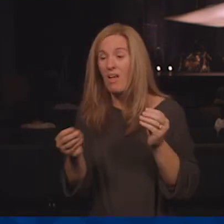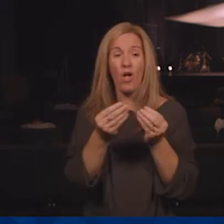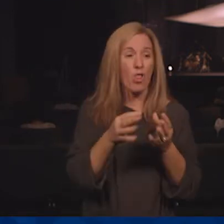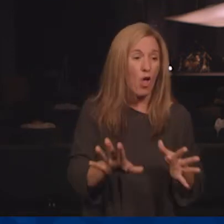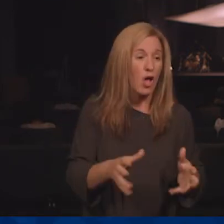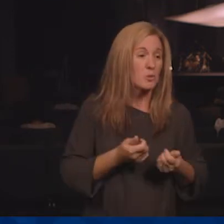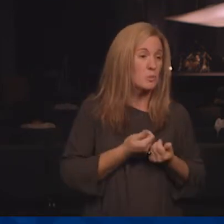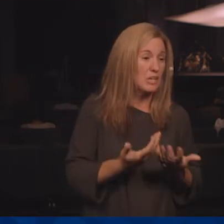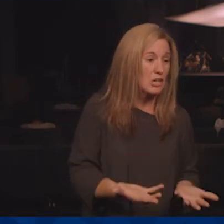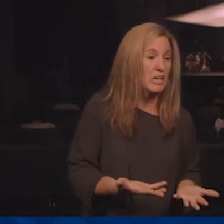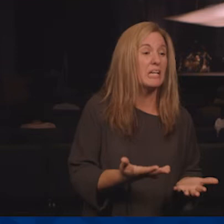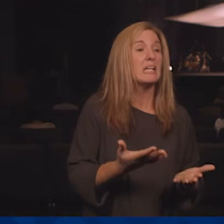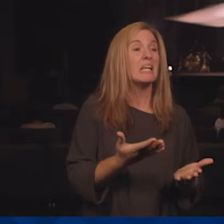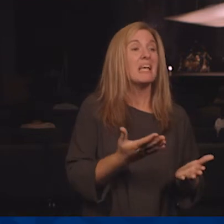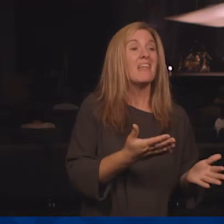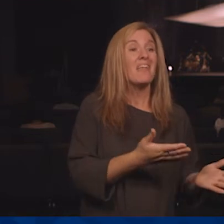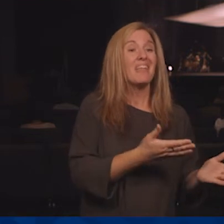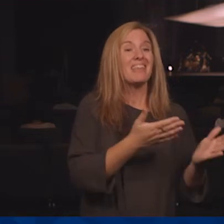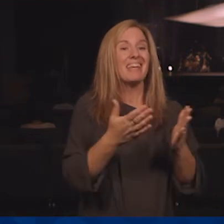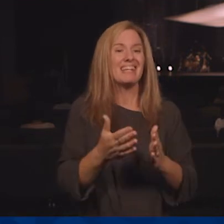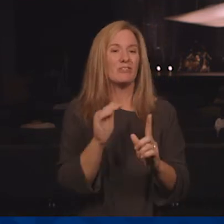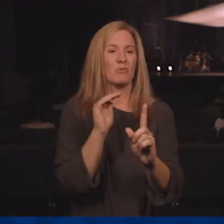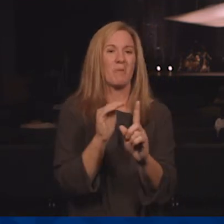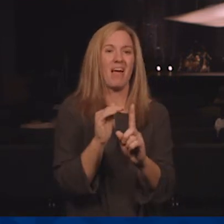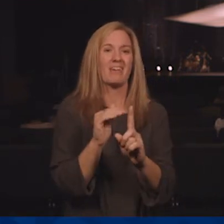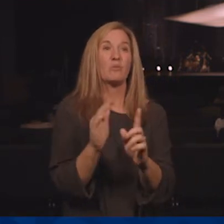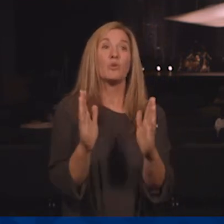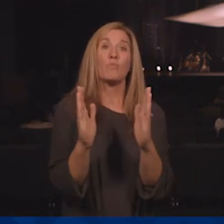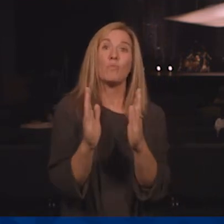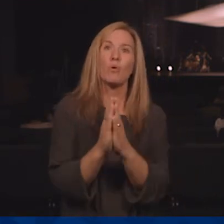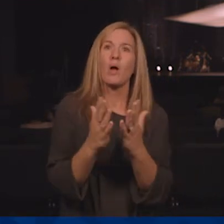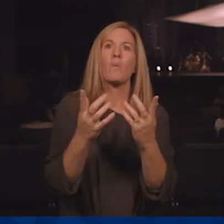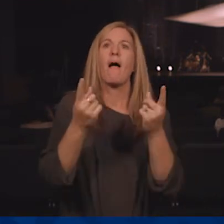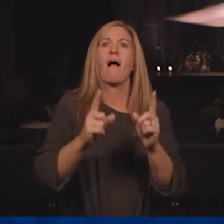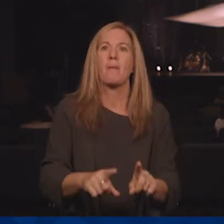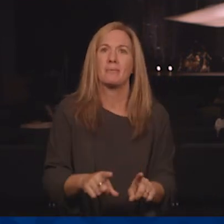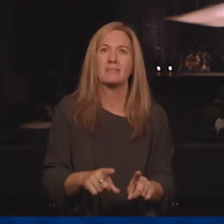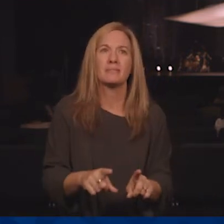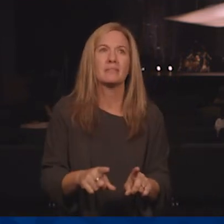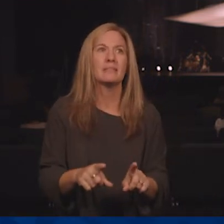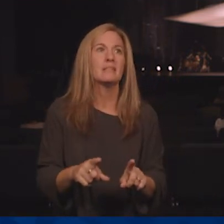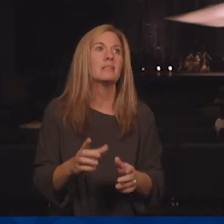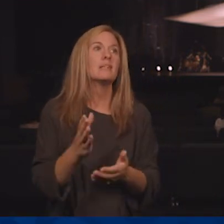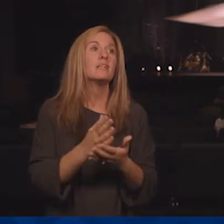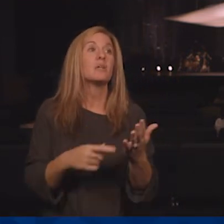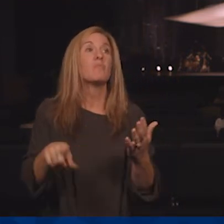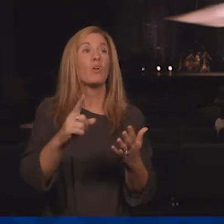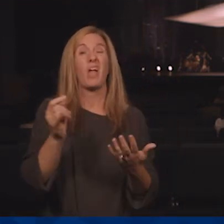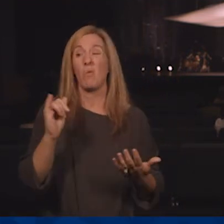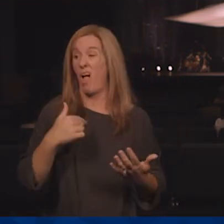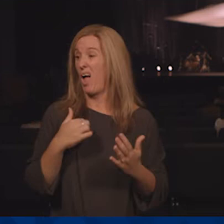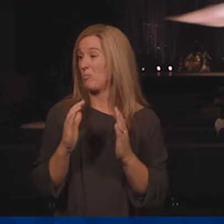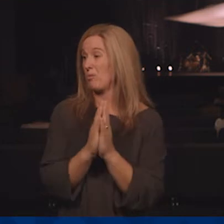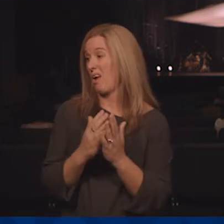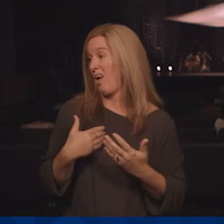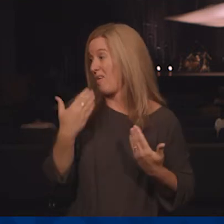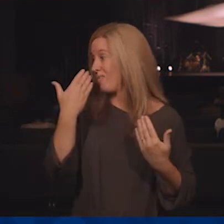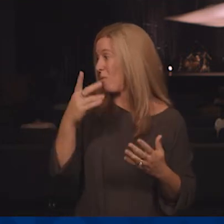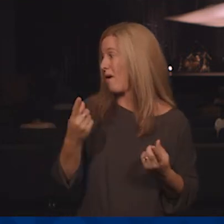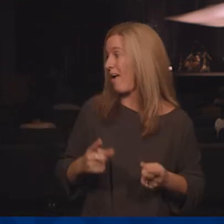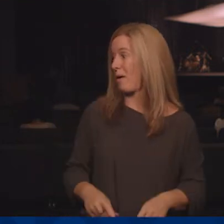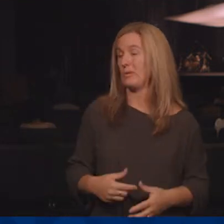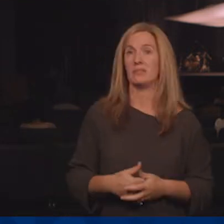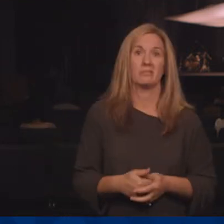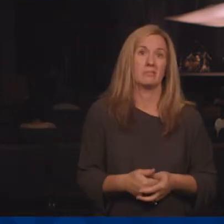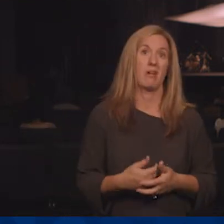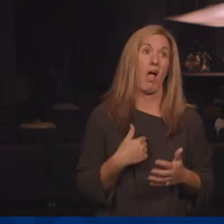he's reminding us what happens when we pray, Christians. Some of us are like, I don't know. I don't